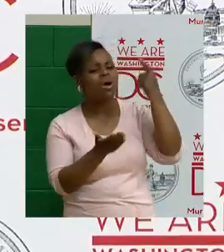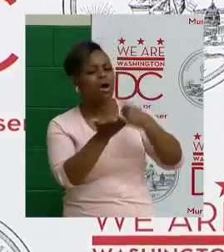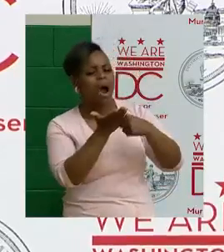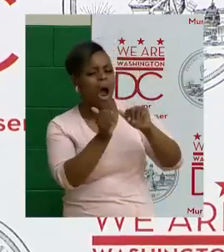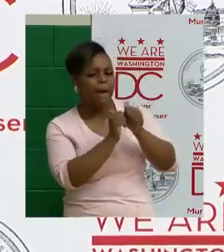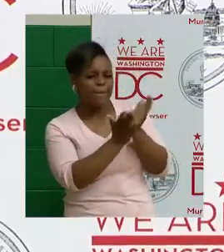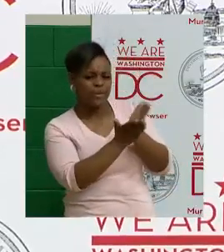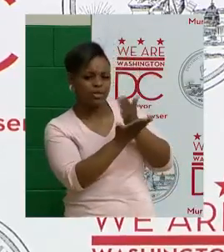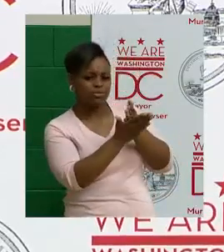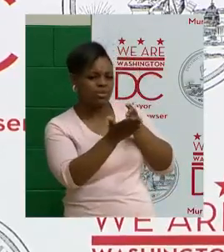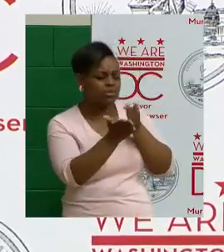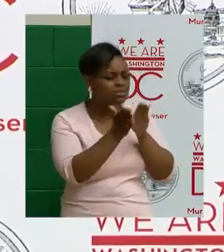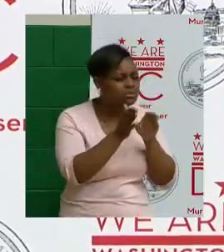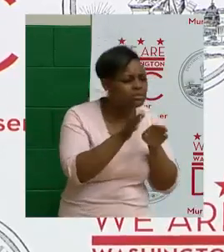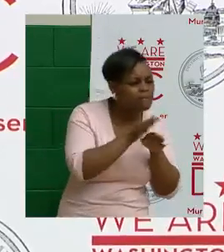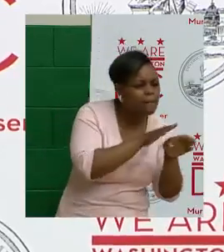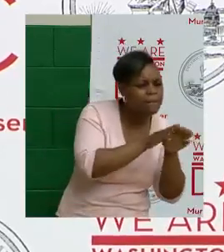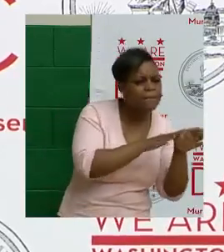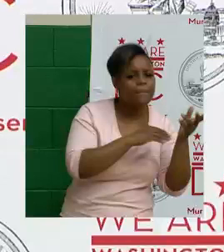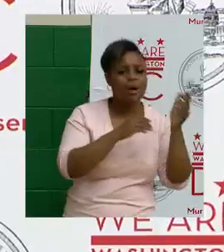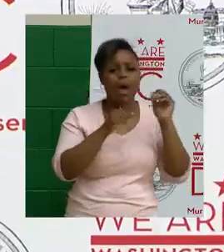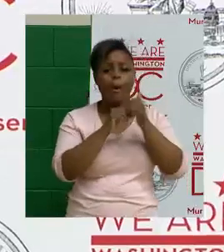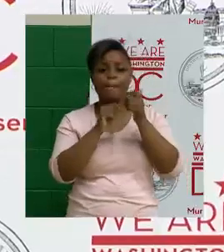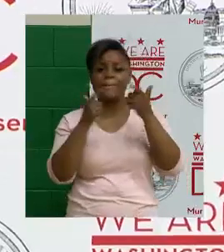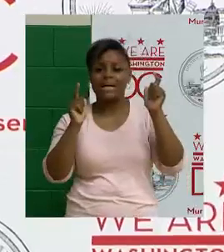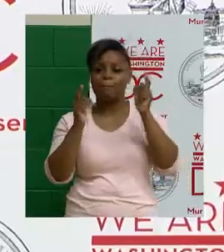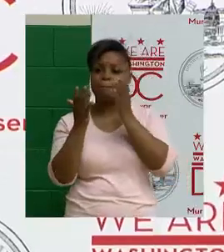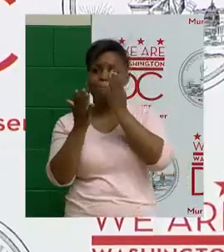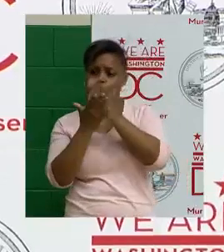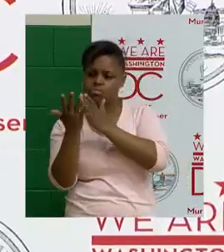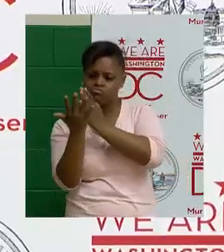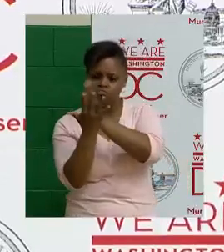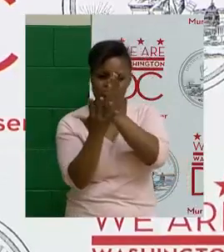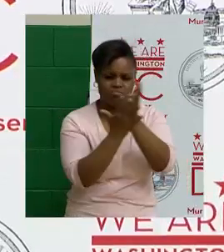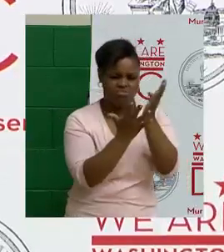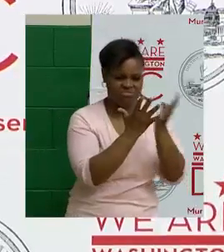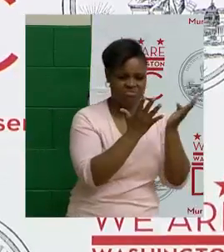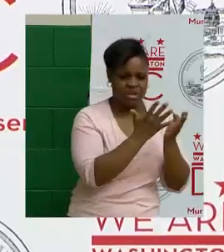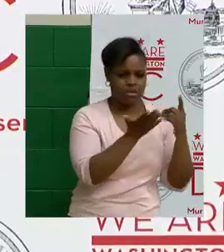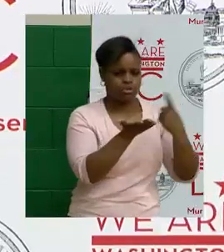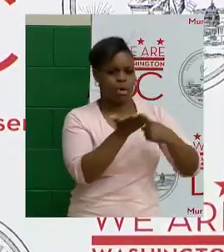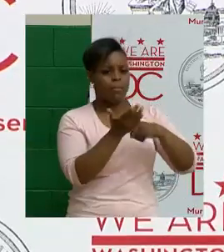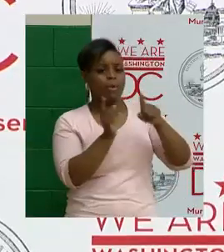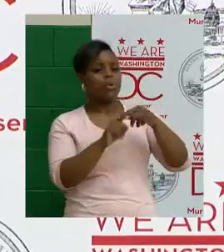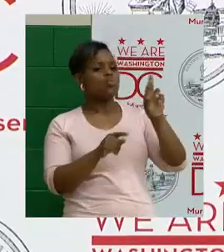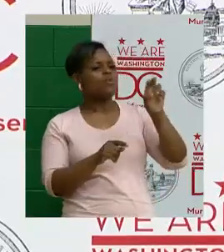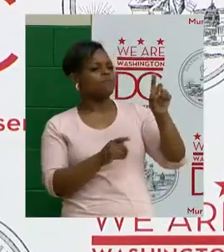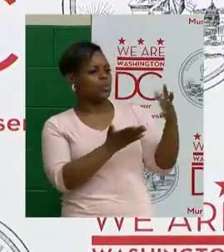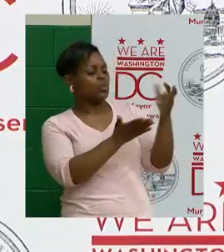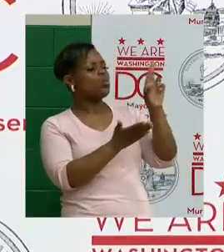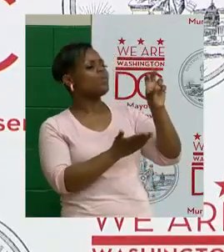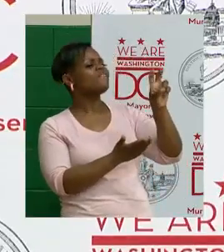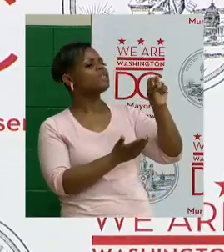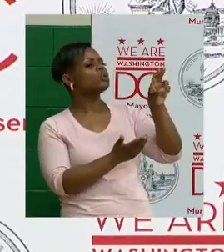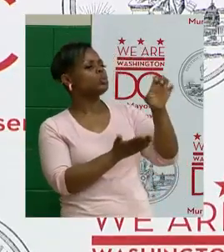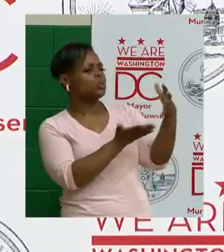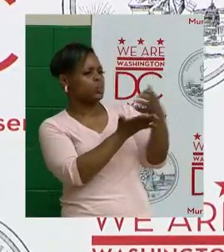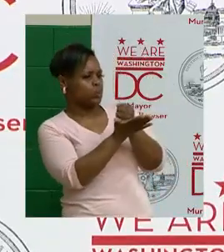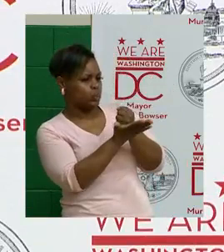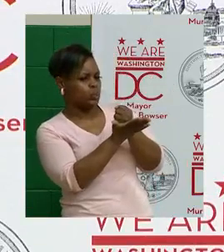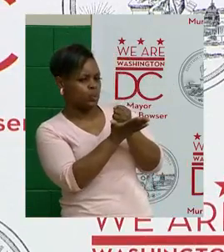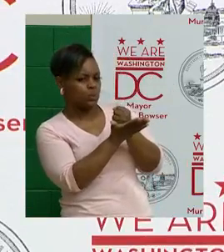major components of our budget. We talk a little bit about the revenue that comes in to allow us to fund our